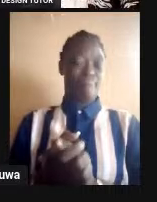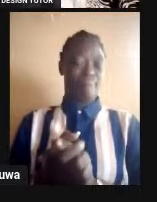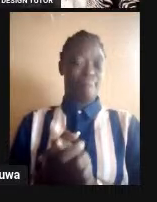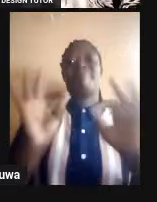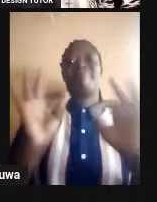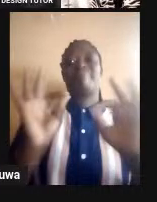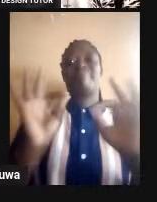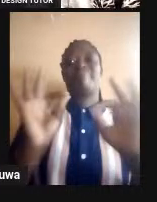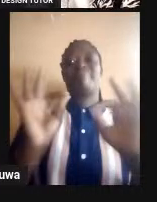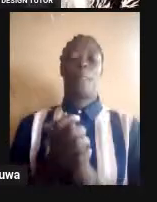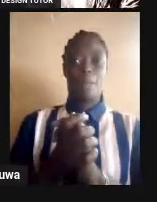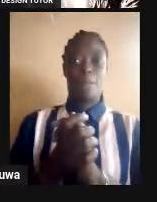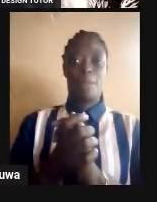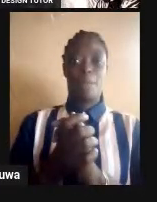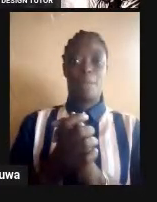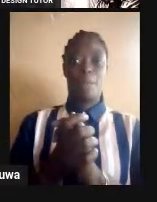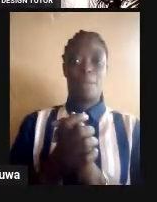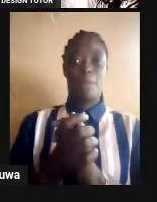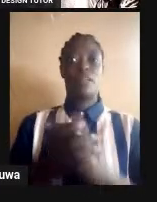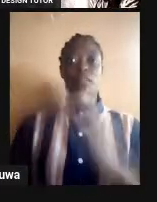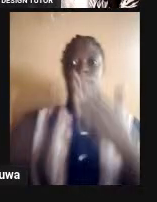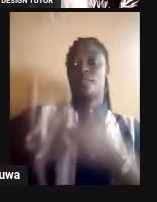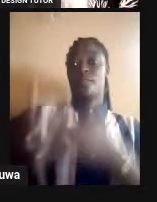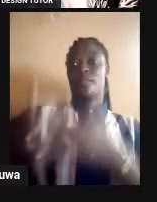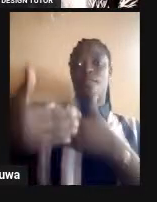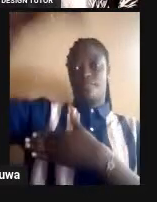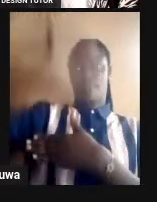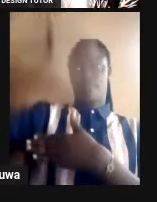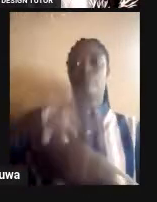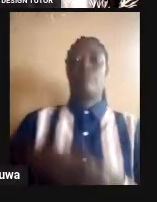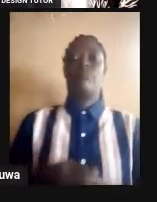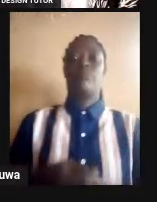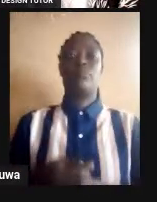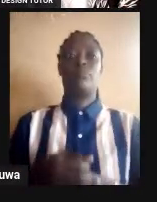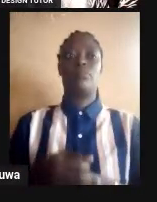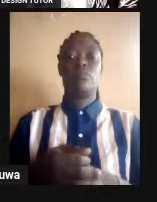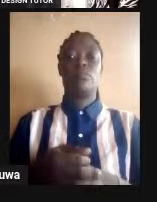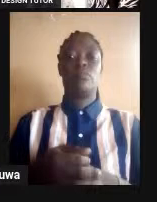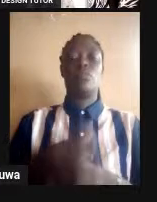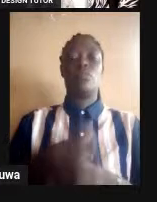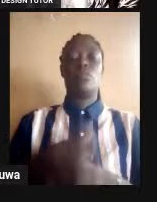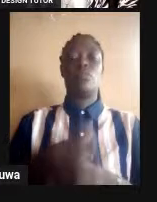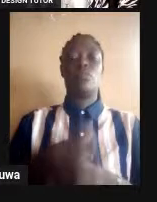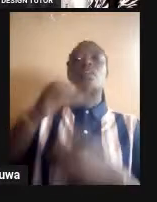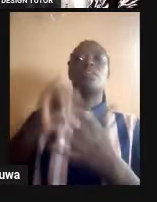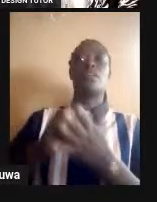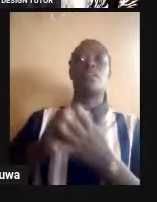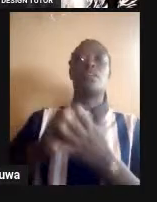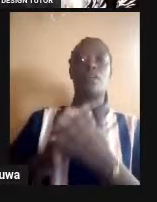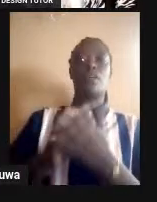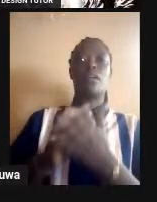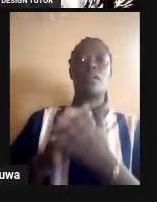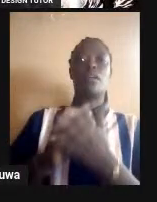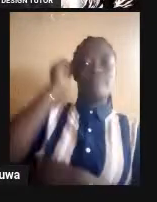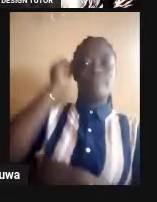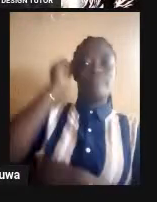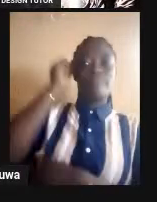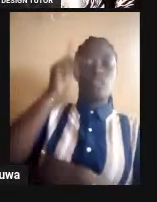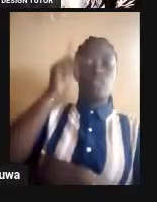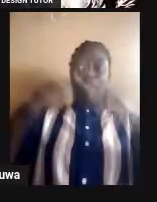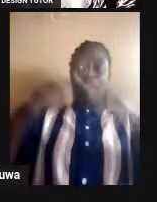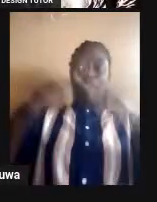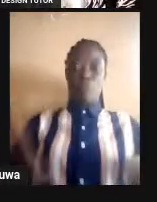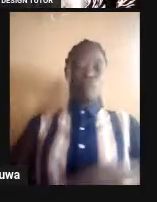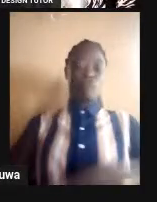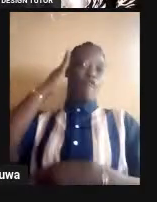So I said, imagine you have a box of crayons or colors, and you want to make a pretty drawing. You want